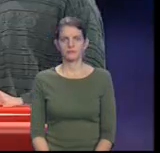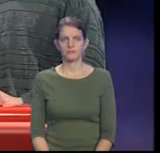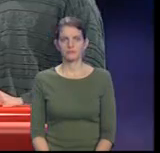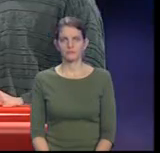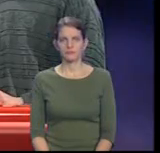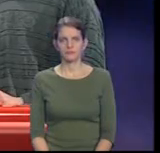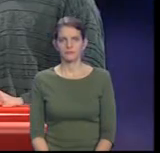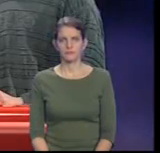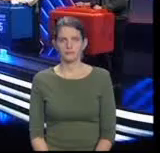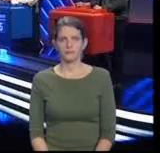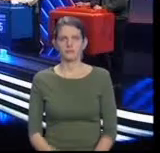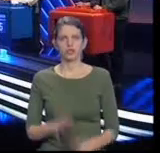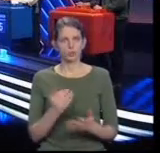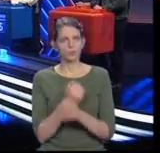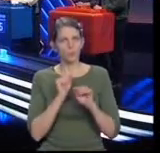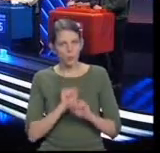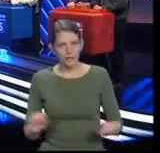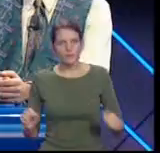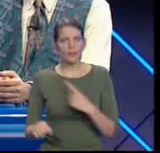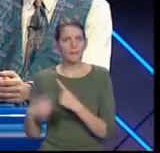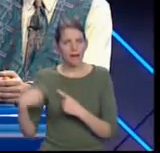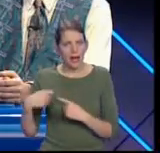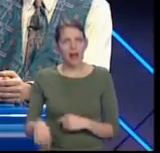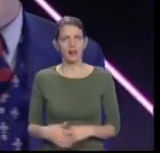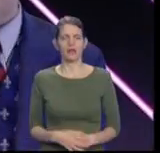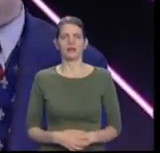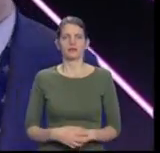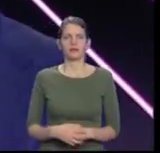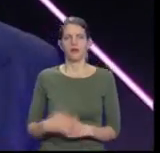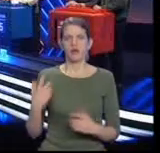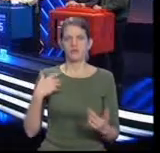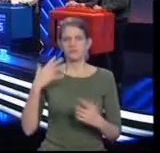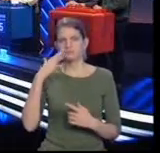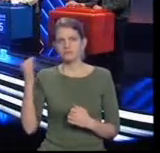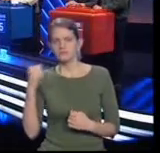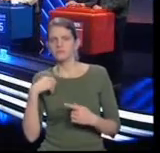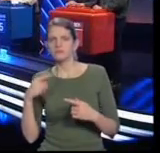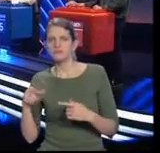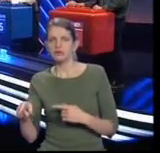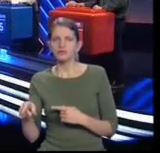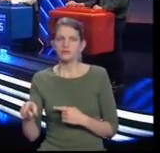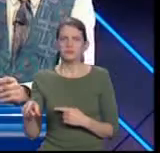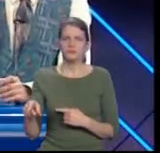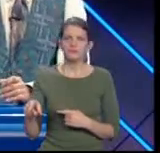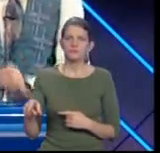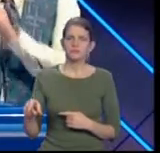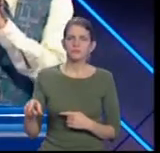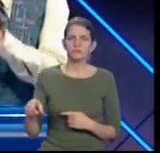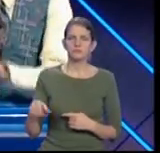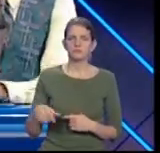Susan, you didn't wait for the bell. Over to Gloria. What is it? Pound of flesh. It is pound of flesh. Well done. Further in the lead. 215 plays